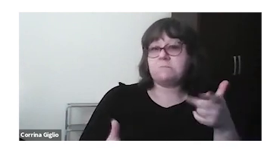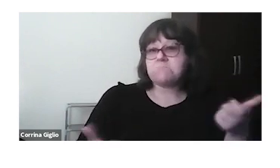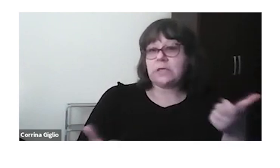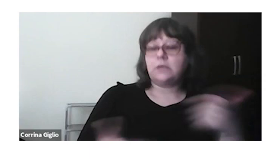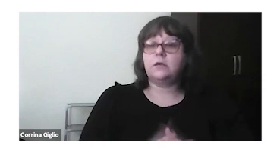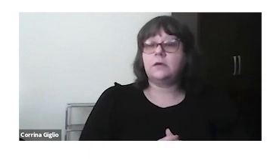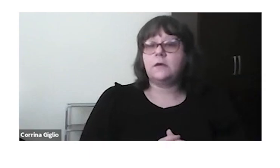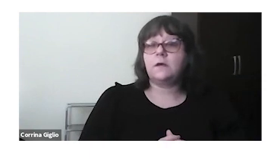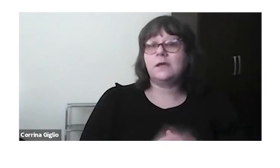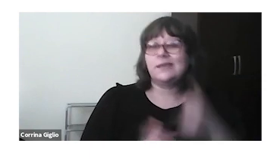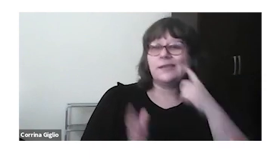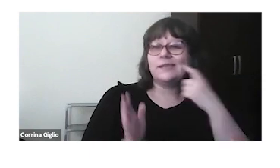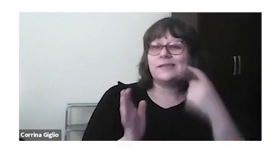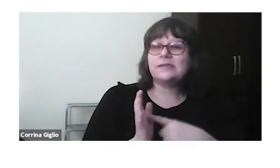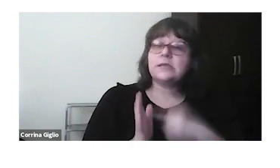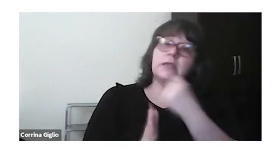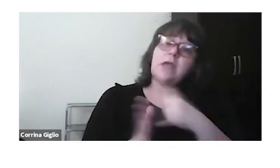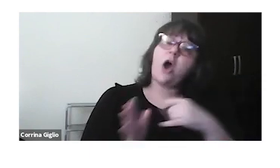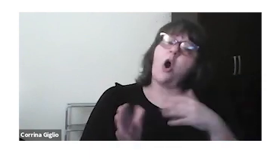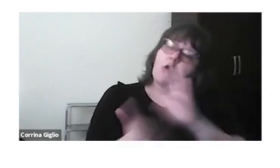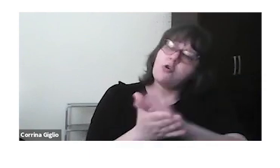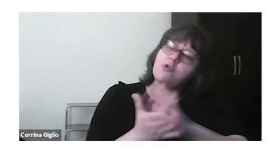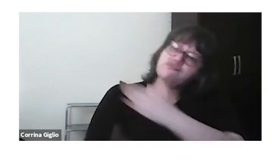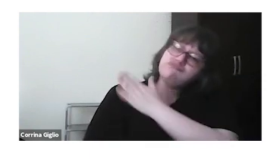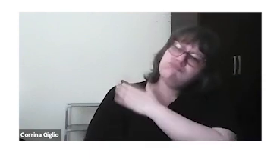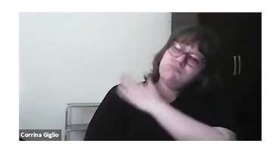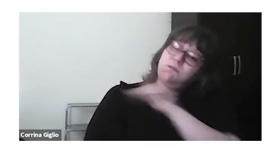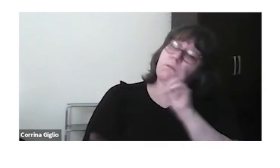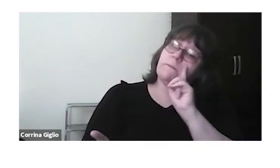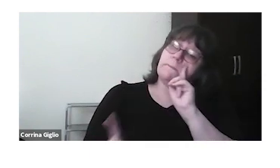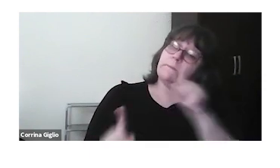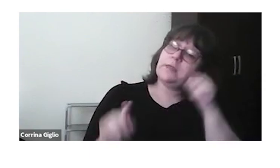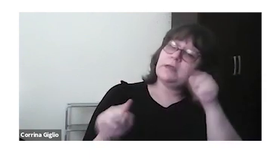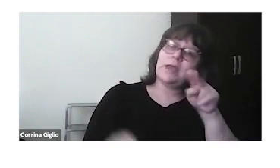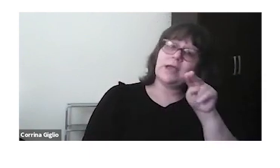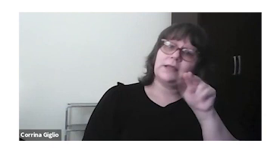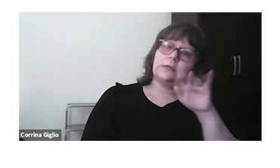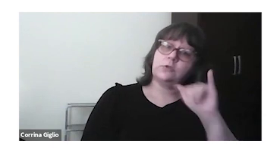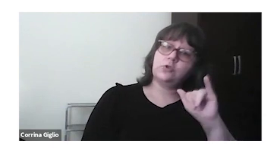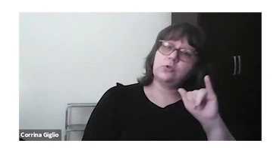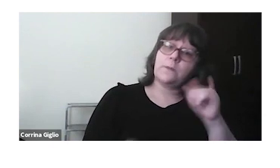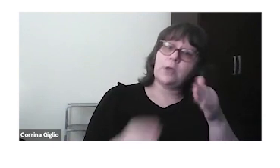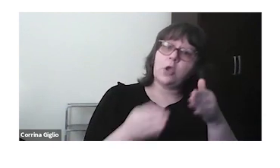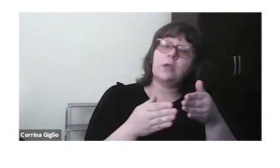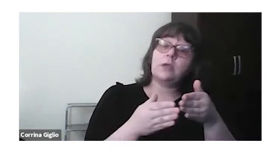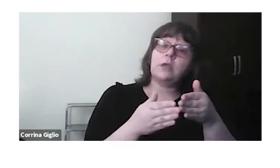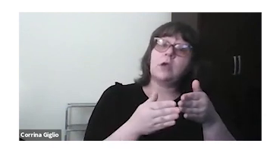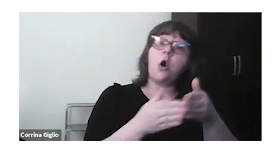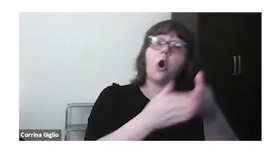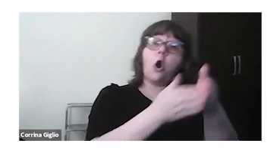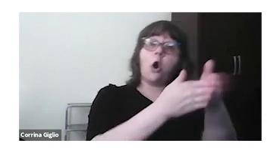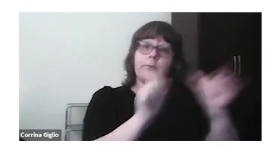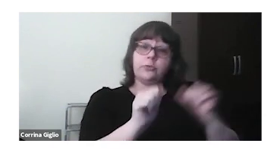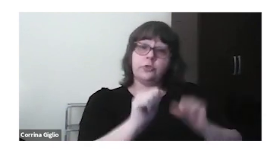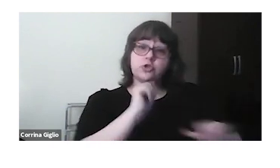know, designers patting themselves on the back because, you know, Naomi Campbell opens or closes a show,